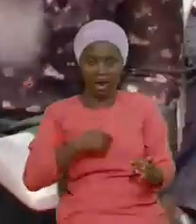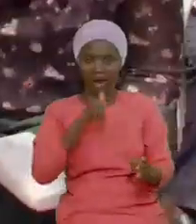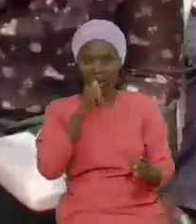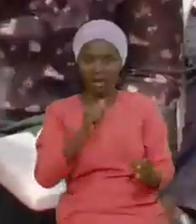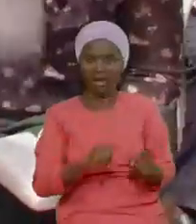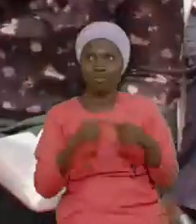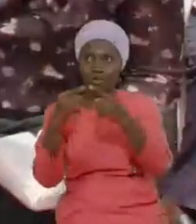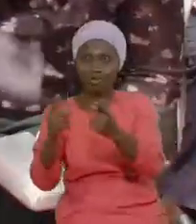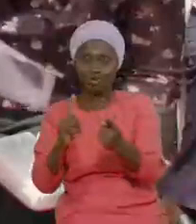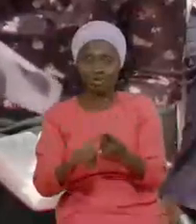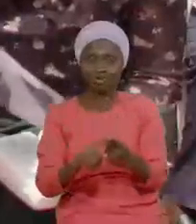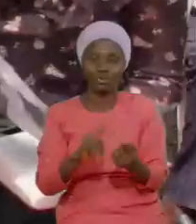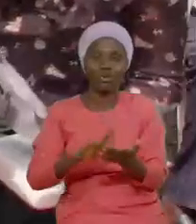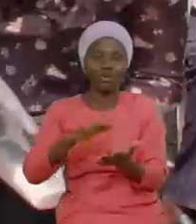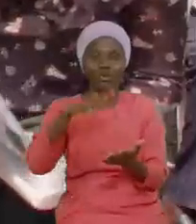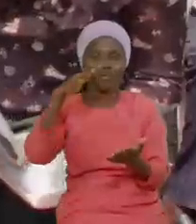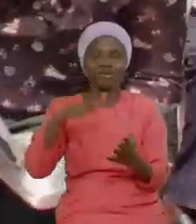See the way you say your own.